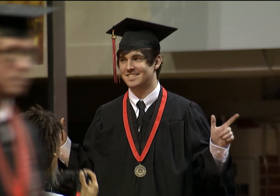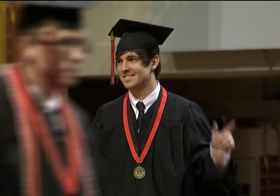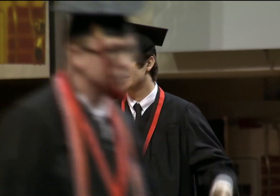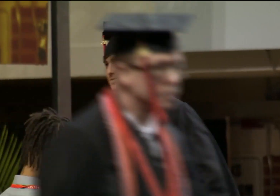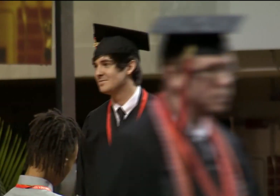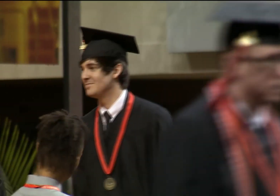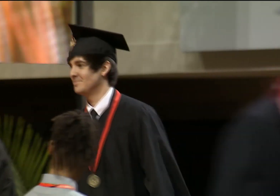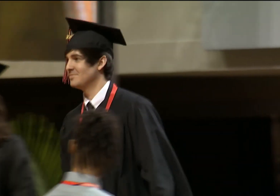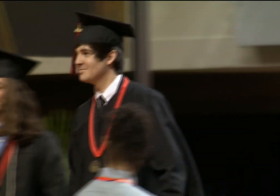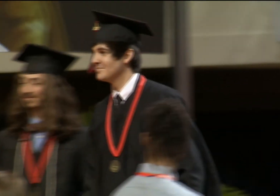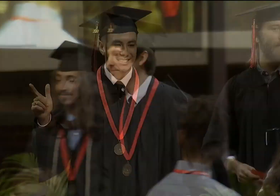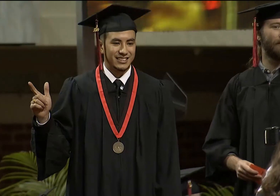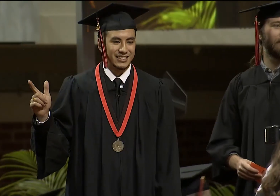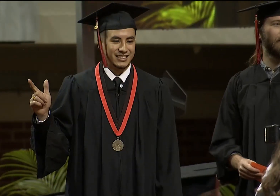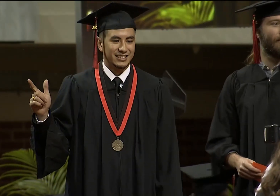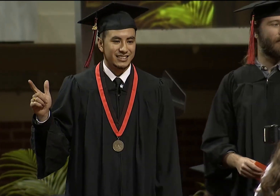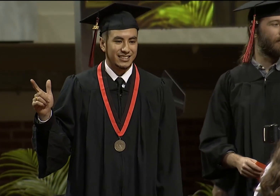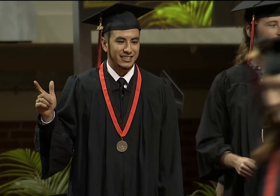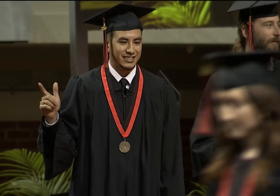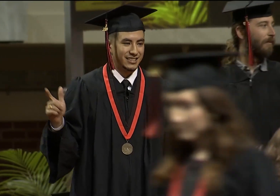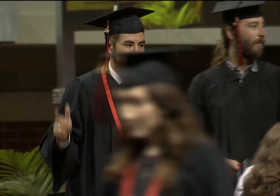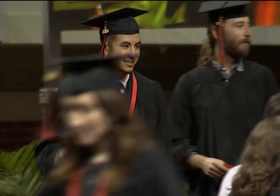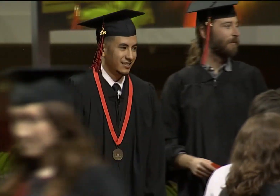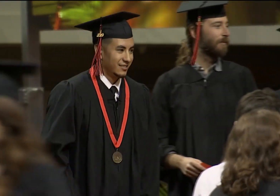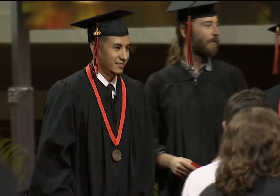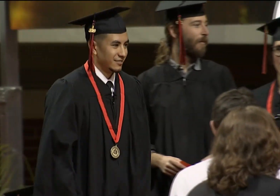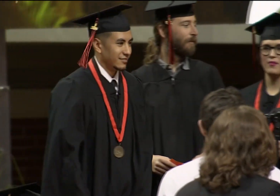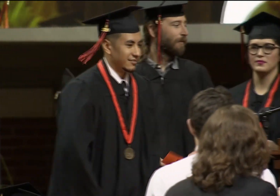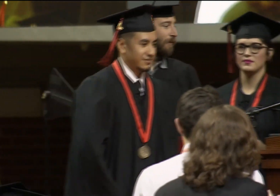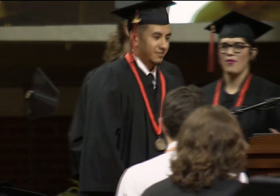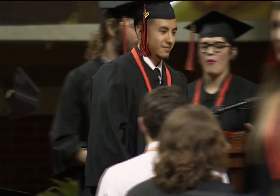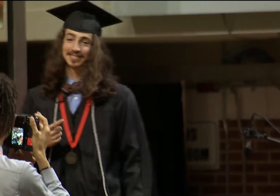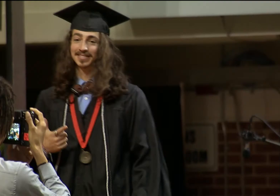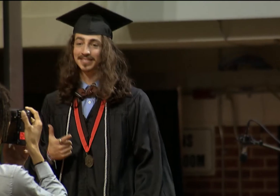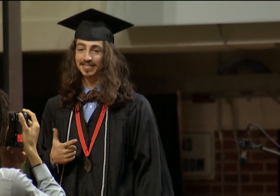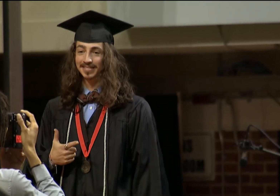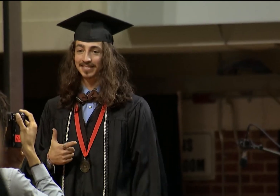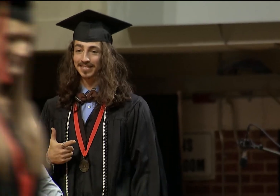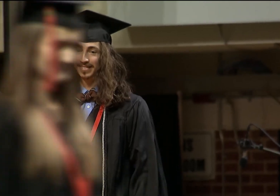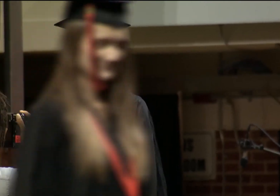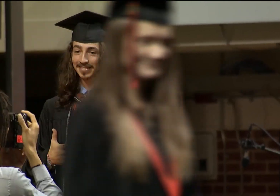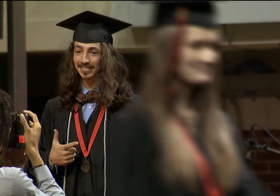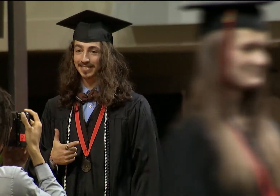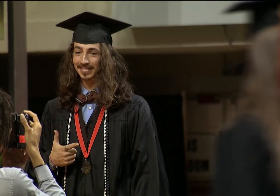Isaiah Tackett. Drake Tran.